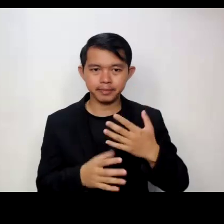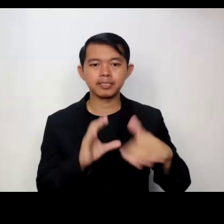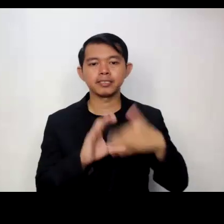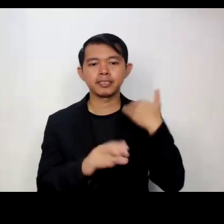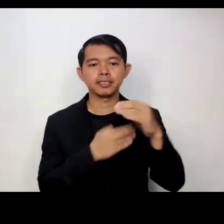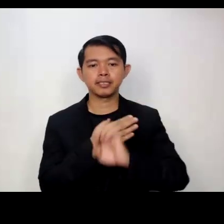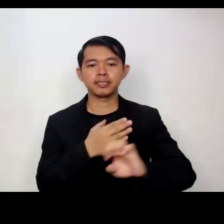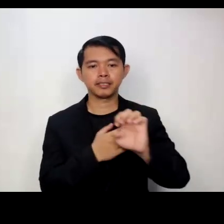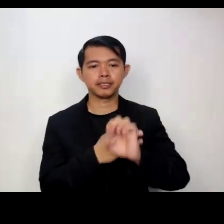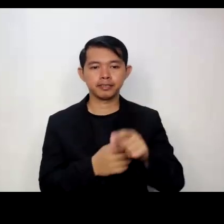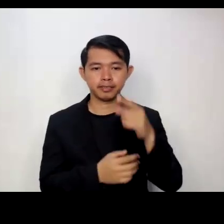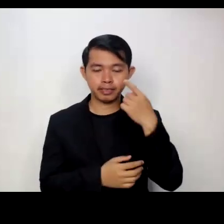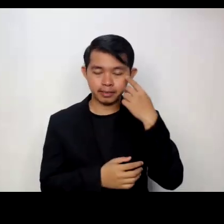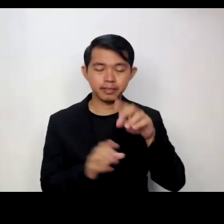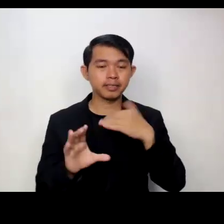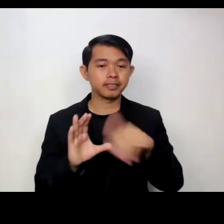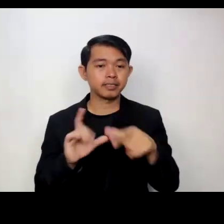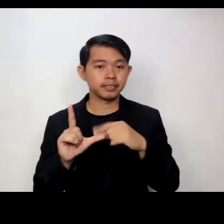at